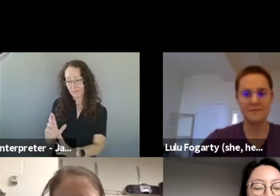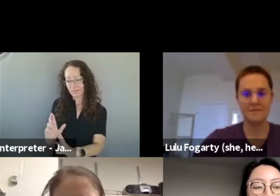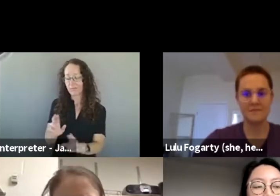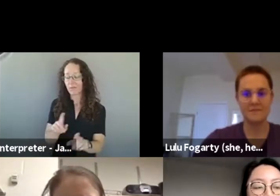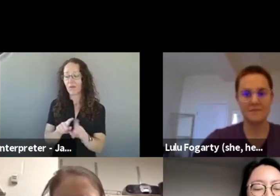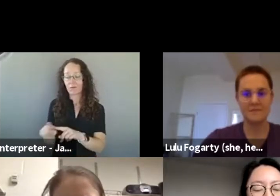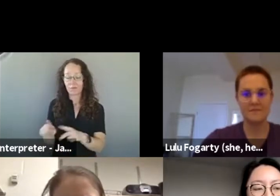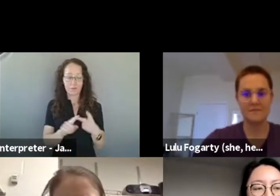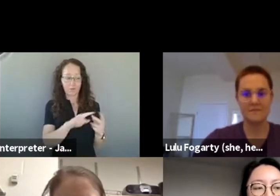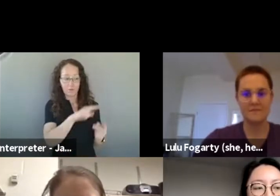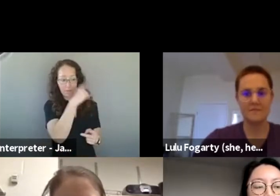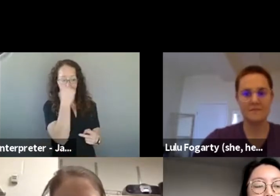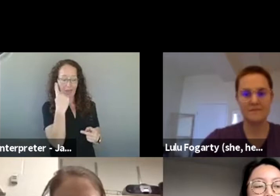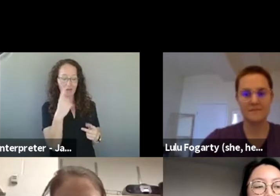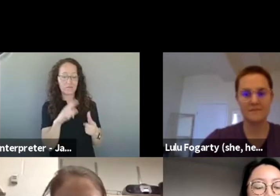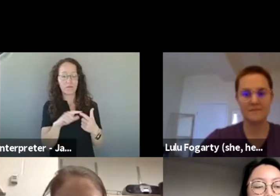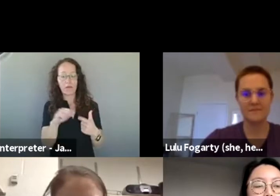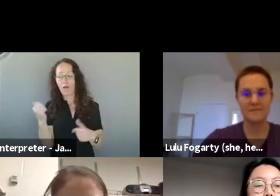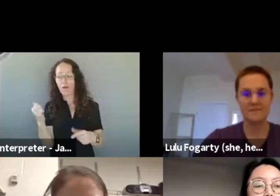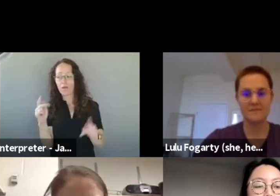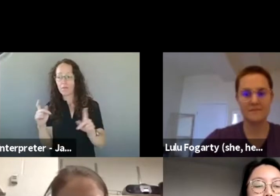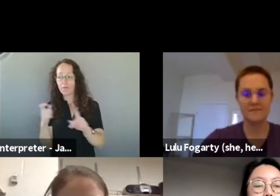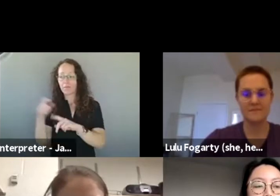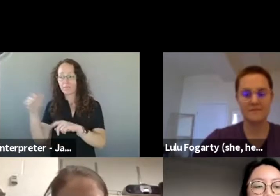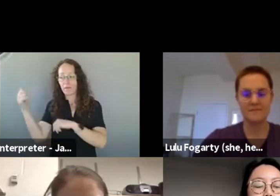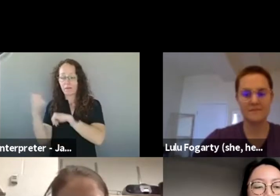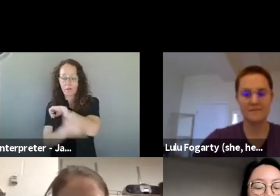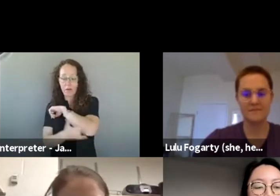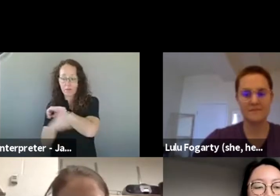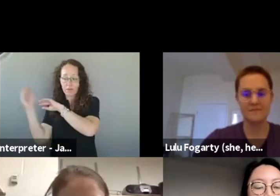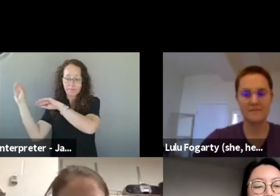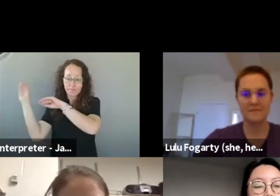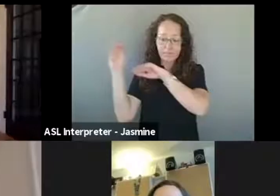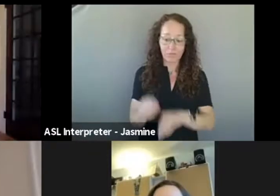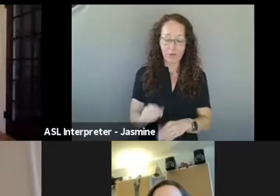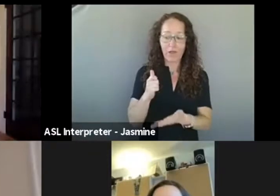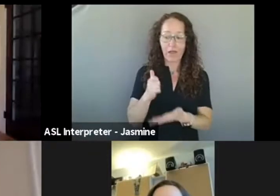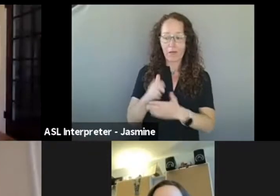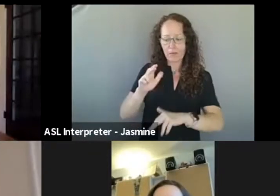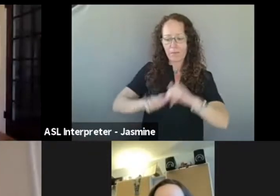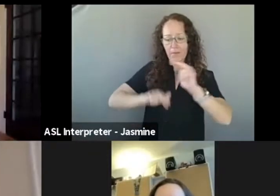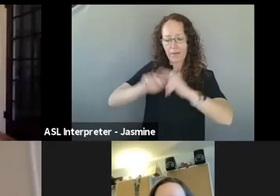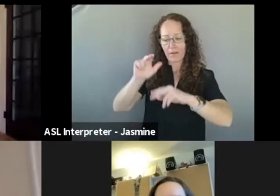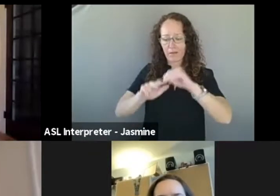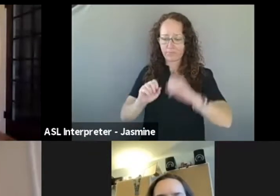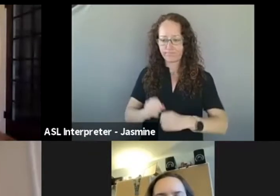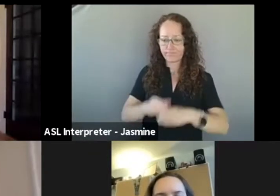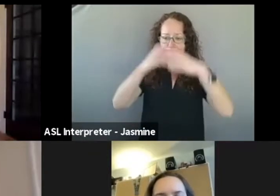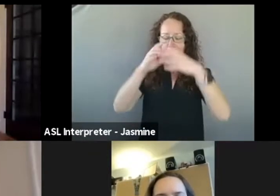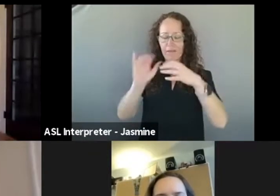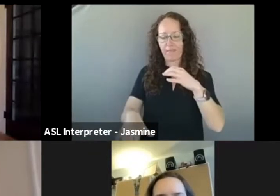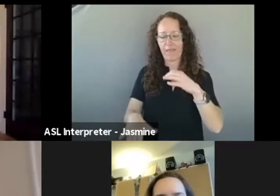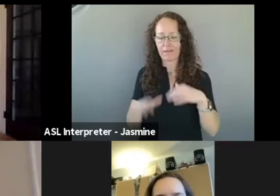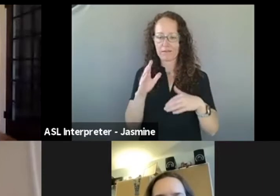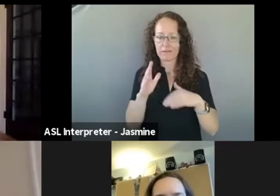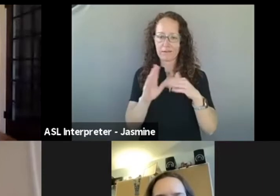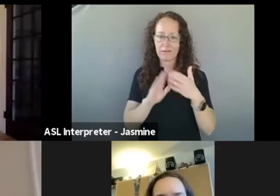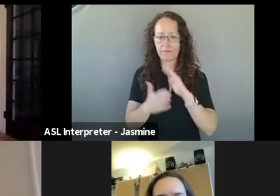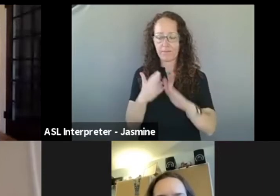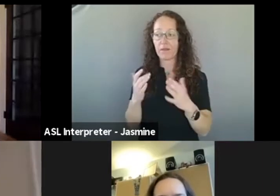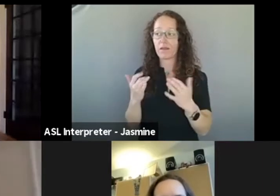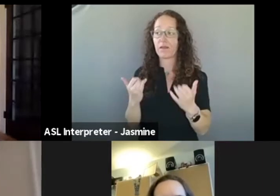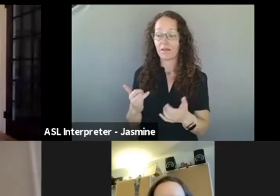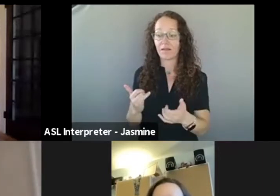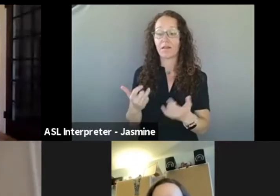Black and immigrant communities which have helped build the city we know today. As we travel in their footsteps, we recognize that all of our